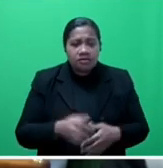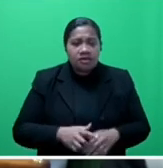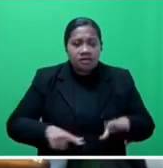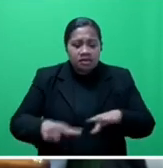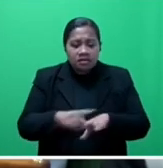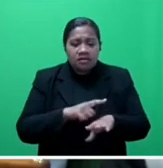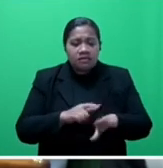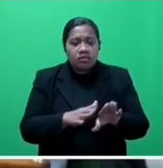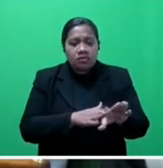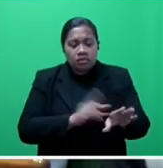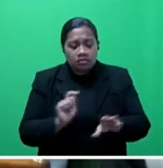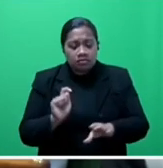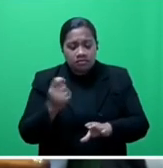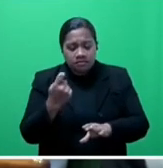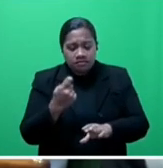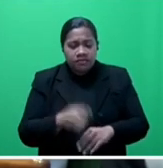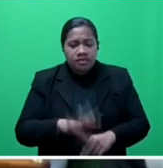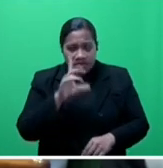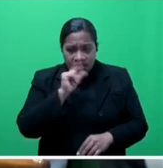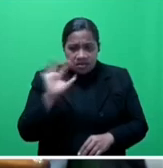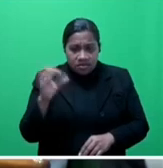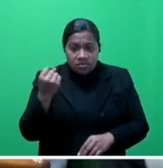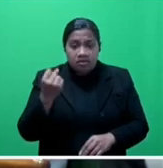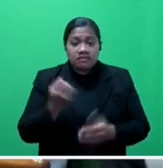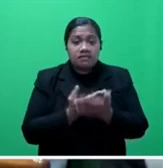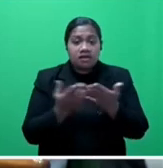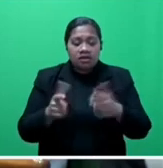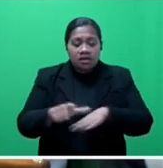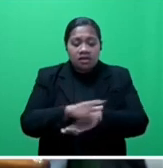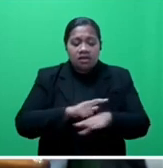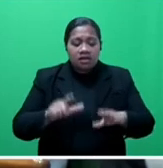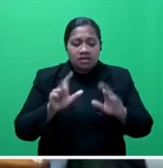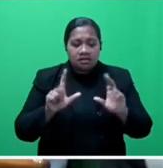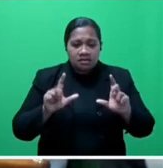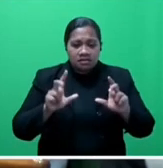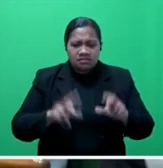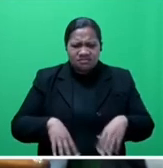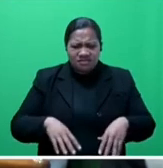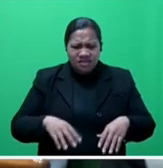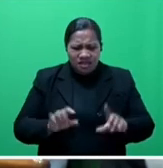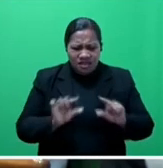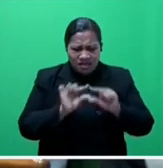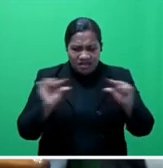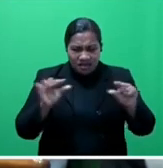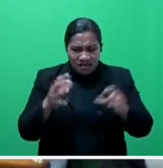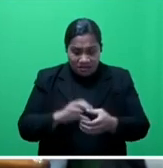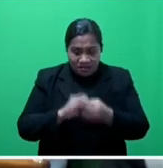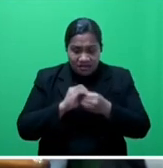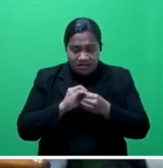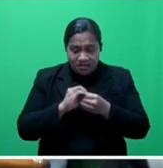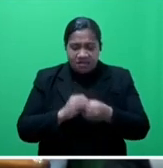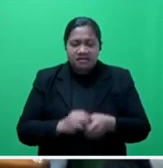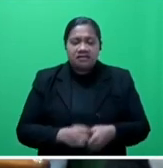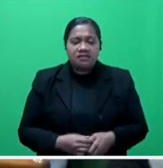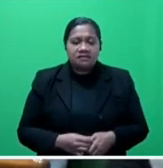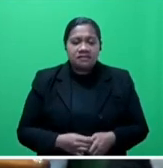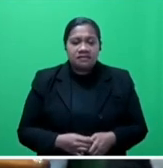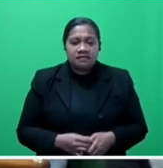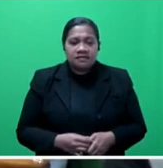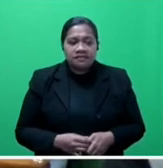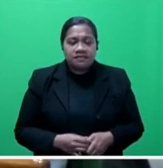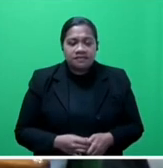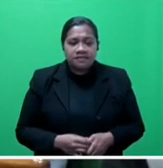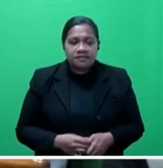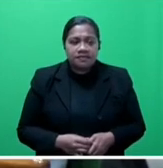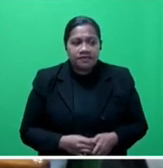by way of land titles of ownership. Mr. Speaker, sir, I implore our leaders in this august House to stop the blame